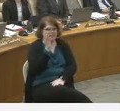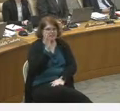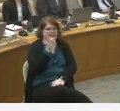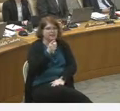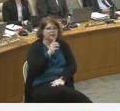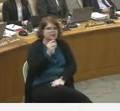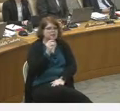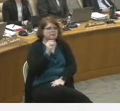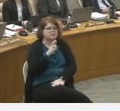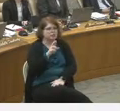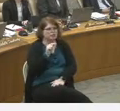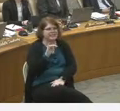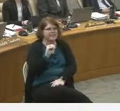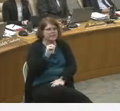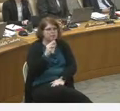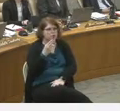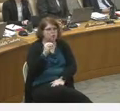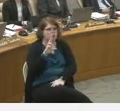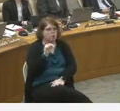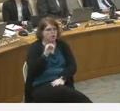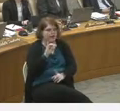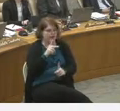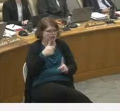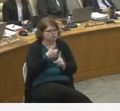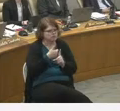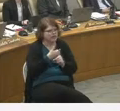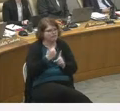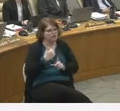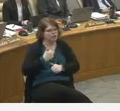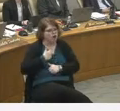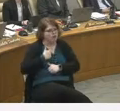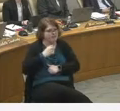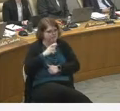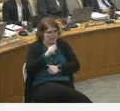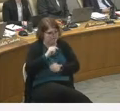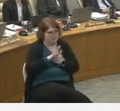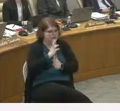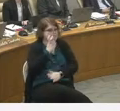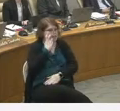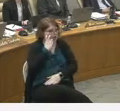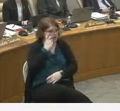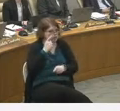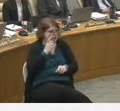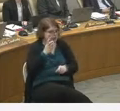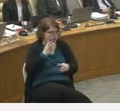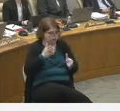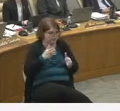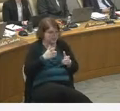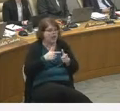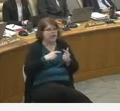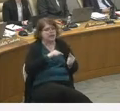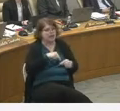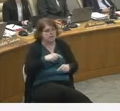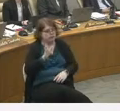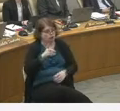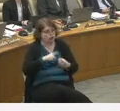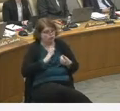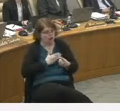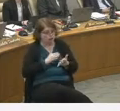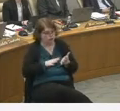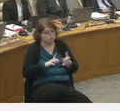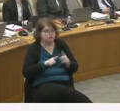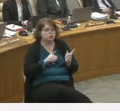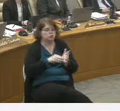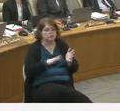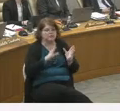Mr Tim Hornick who's a veteran who became blinded in service and he talked to our students not only our students but students